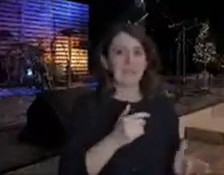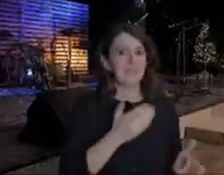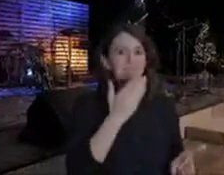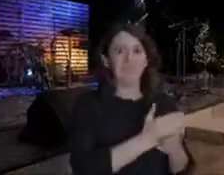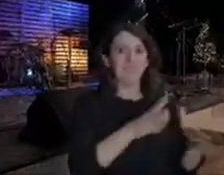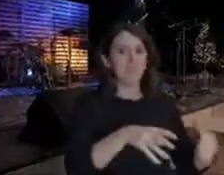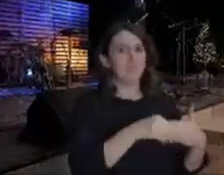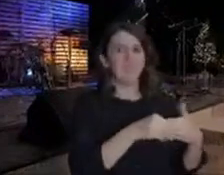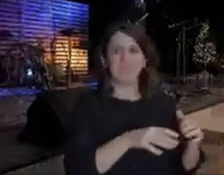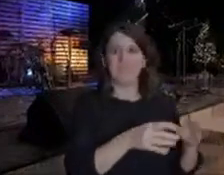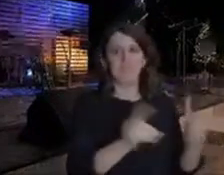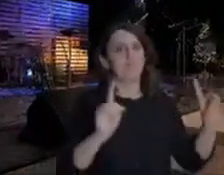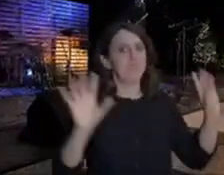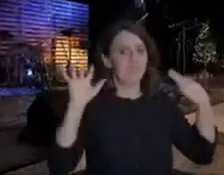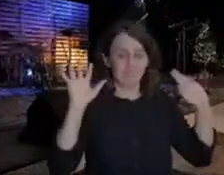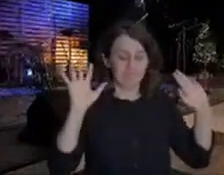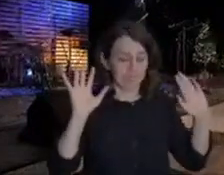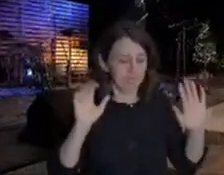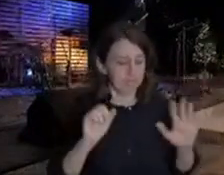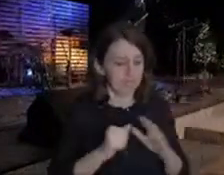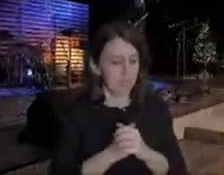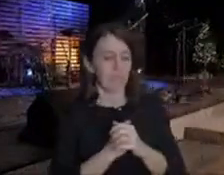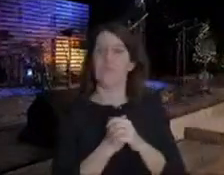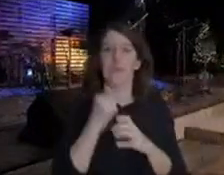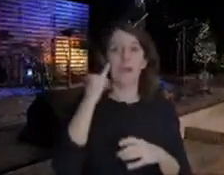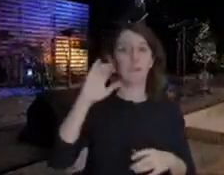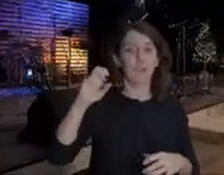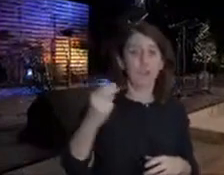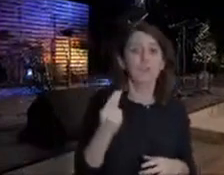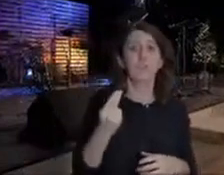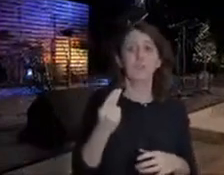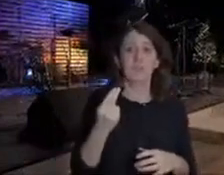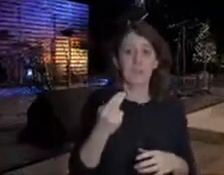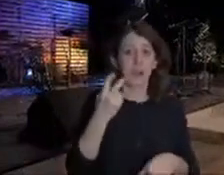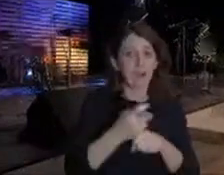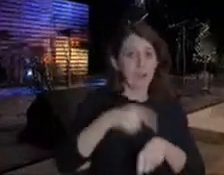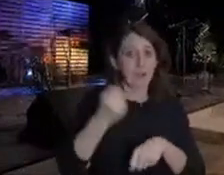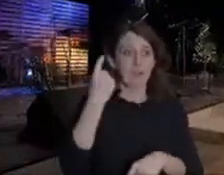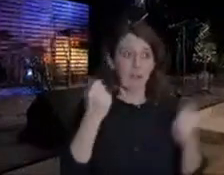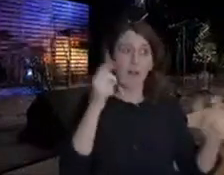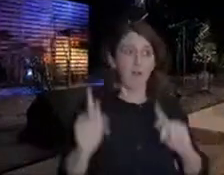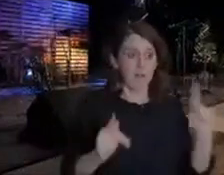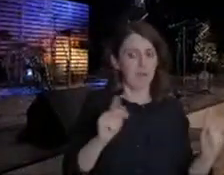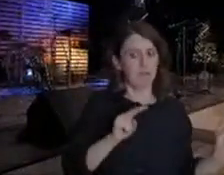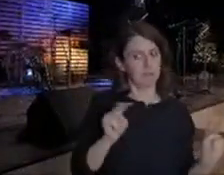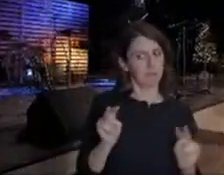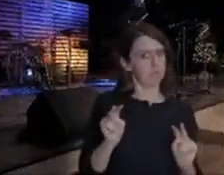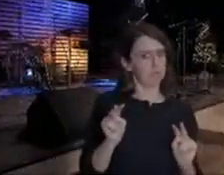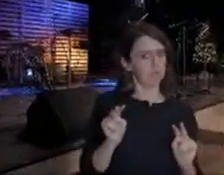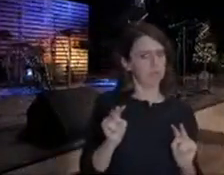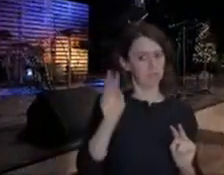off. Yeah. And we know that if he was having trouble processing it, you could imagine what everyone else was thinking. I think we all know what everyone else was